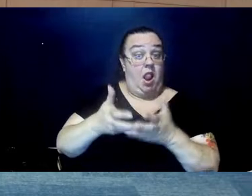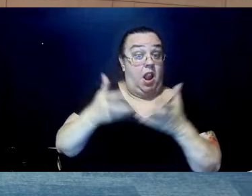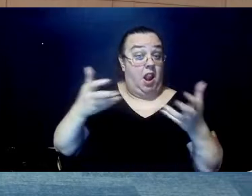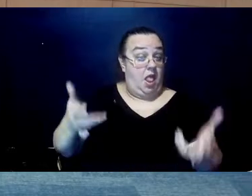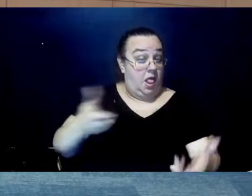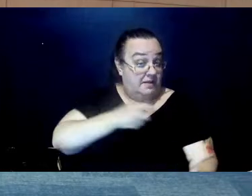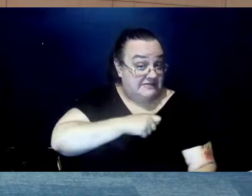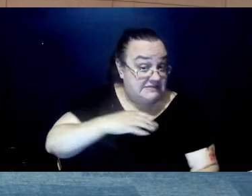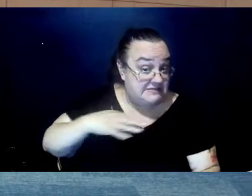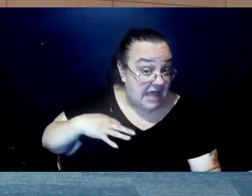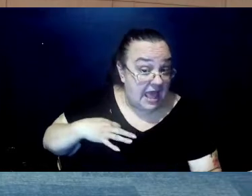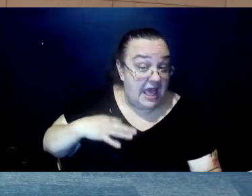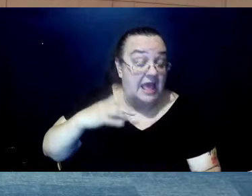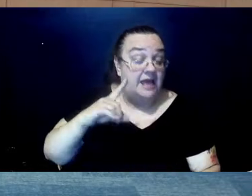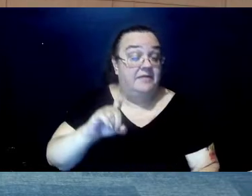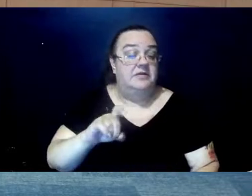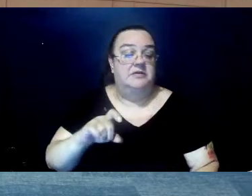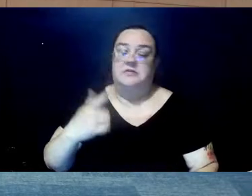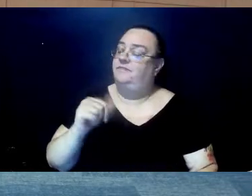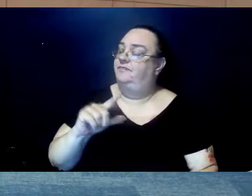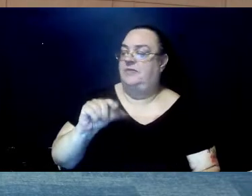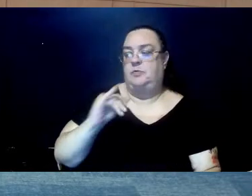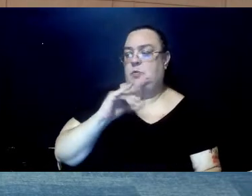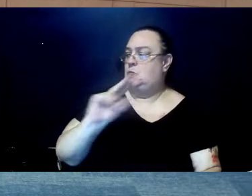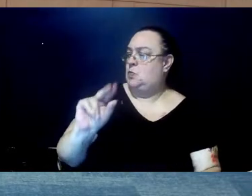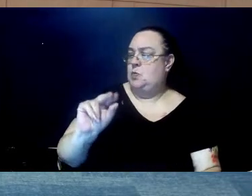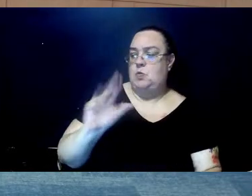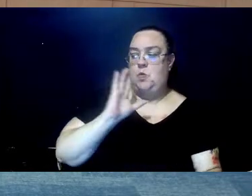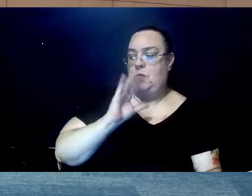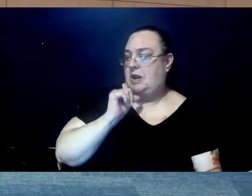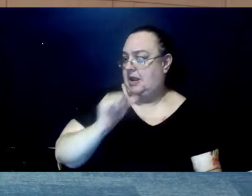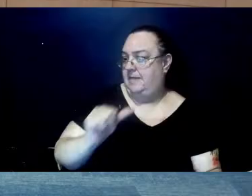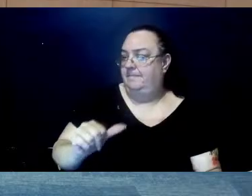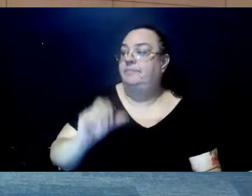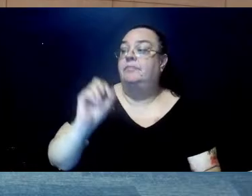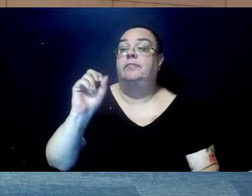or? No, it will not. Okay, great.